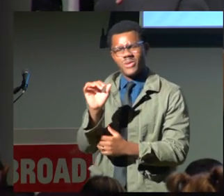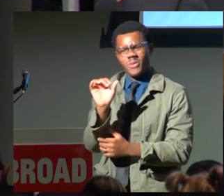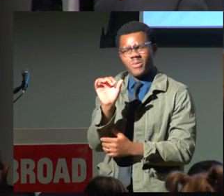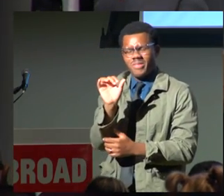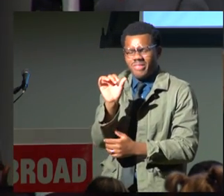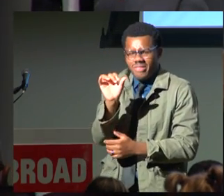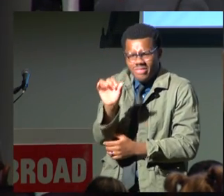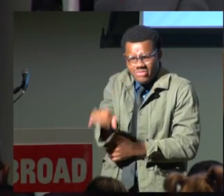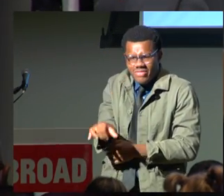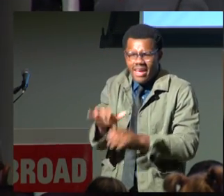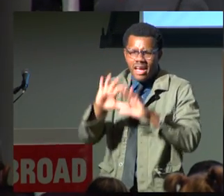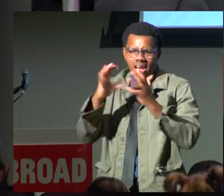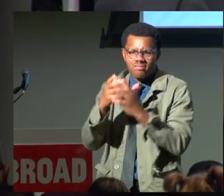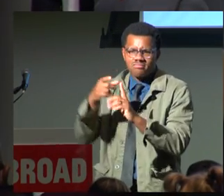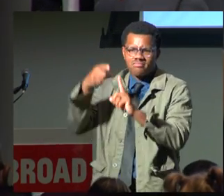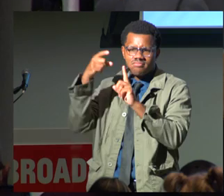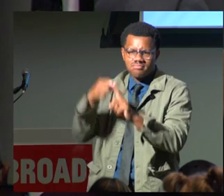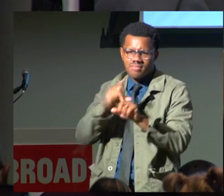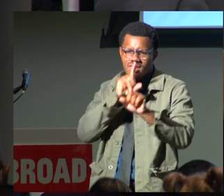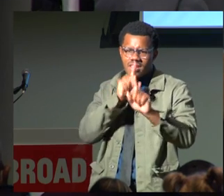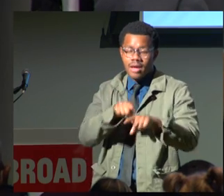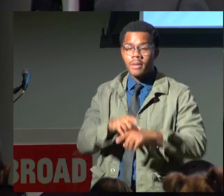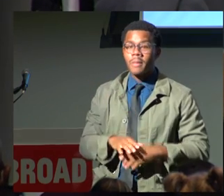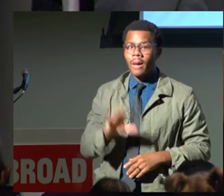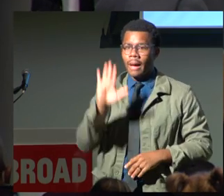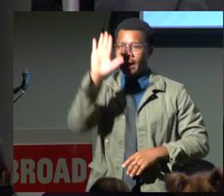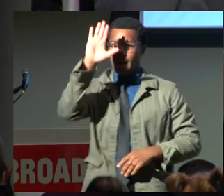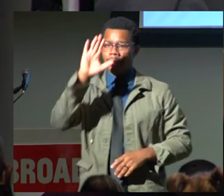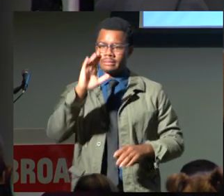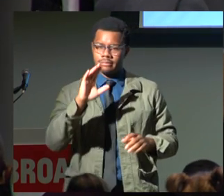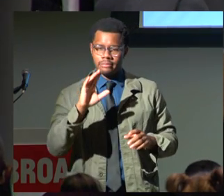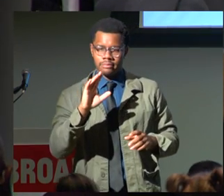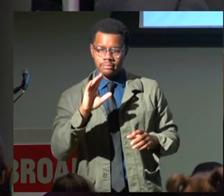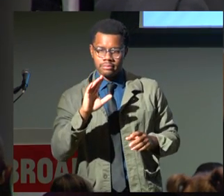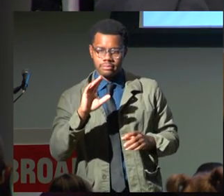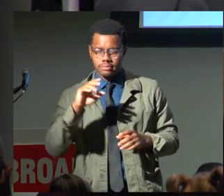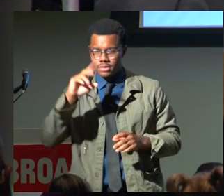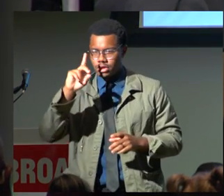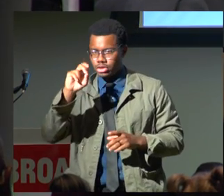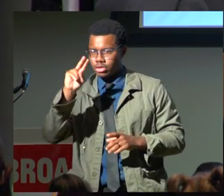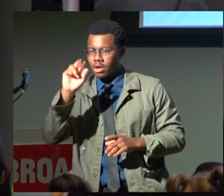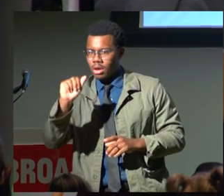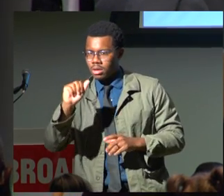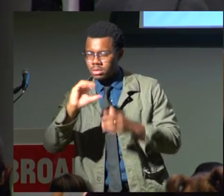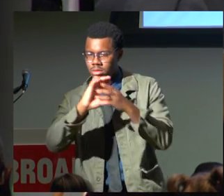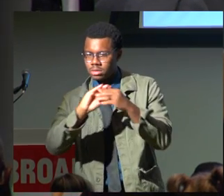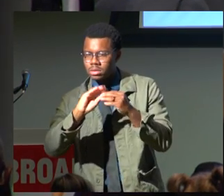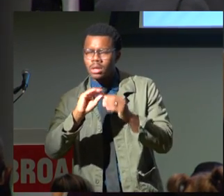that's how I will answer that question. Right, I want to say one thing about that question. I just think that you have to have,